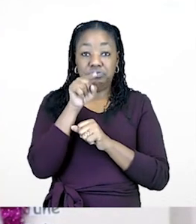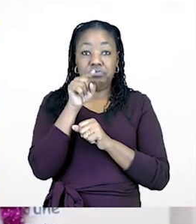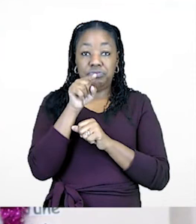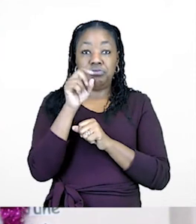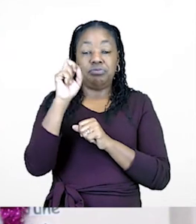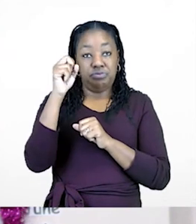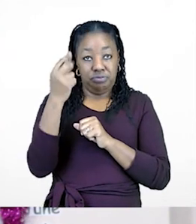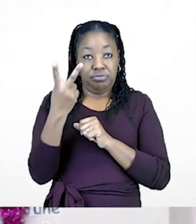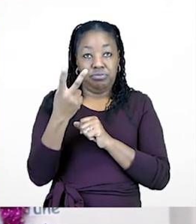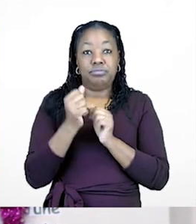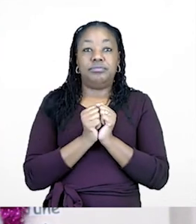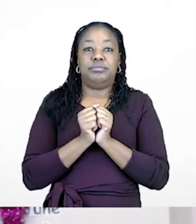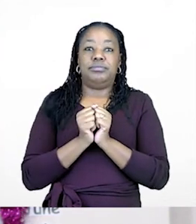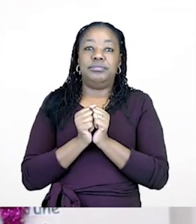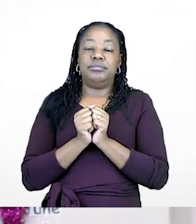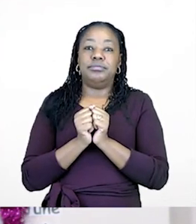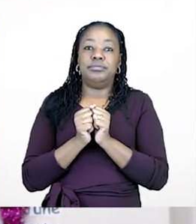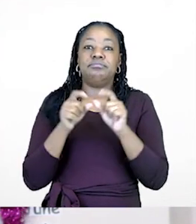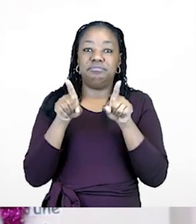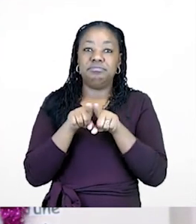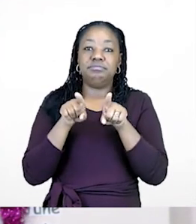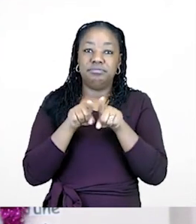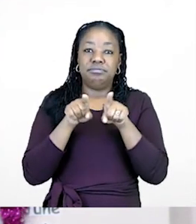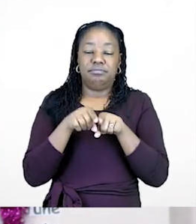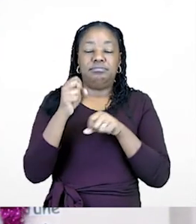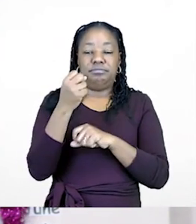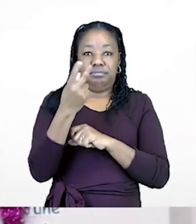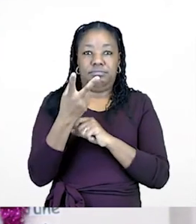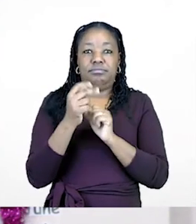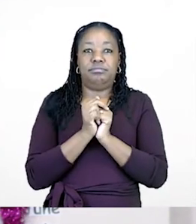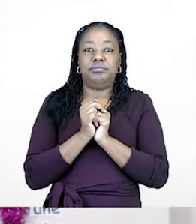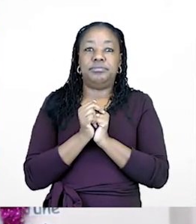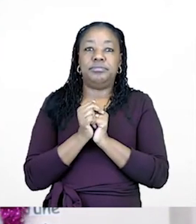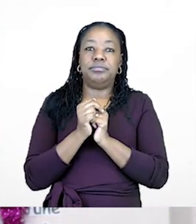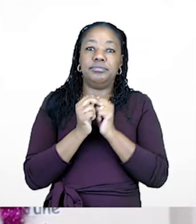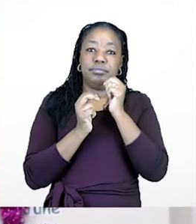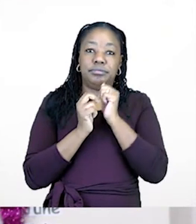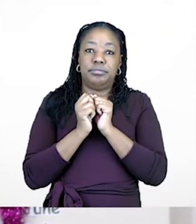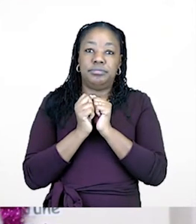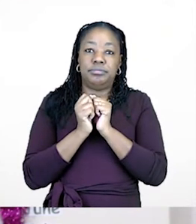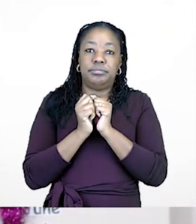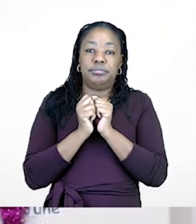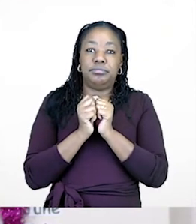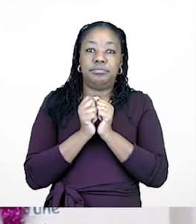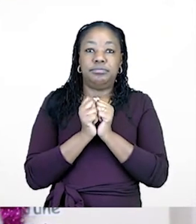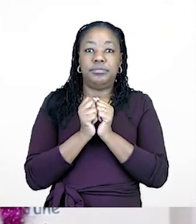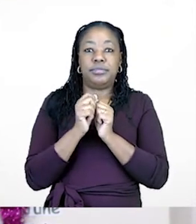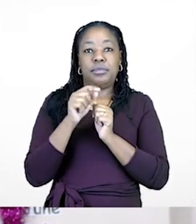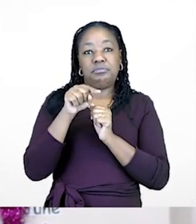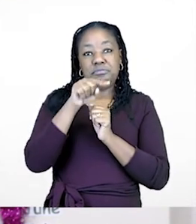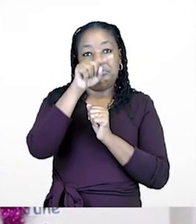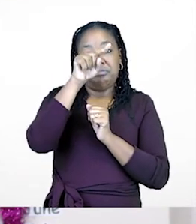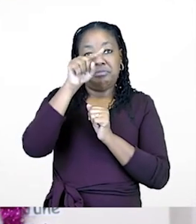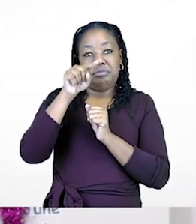a starfish looks like a star. It has a top head there, and it has corners on the side as well.